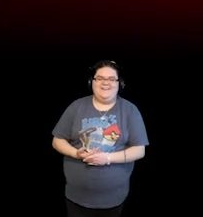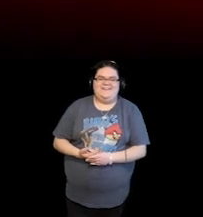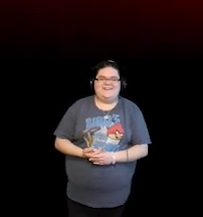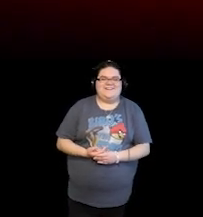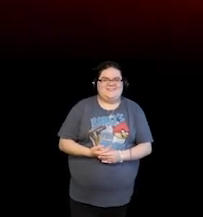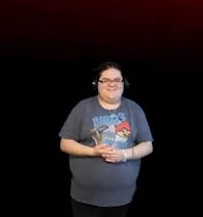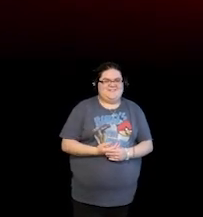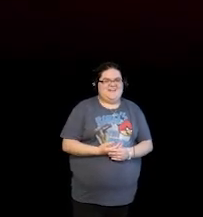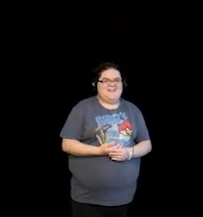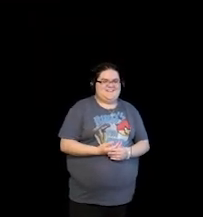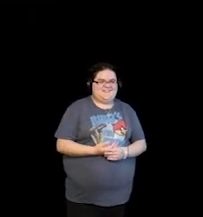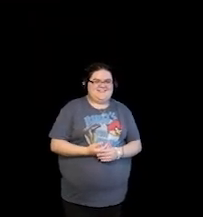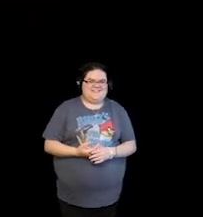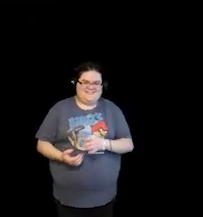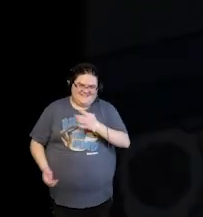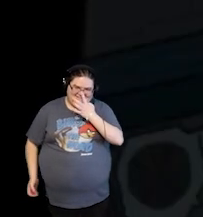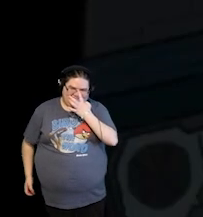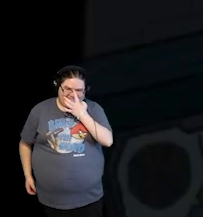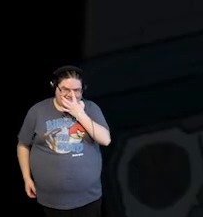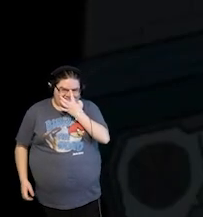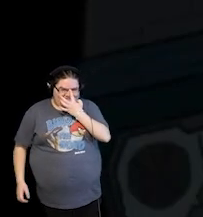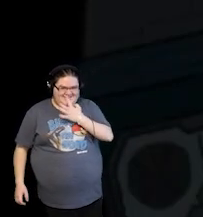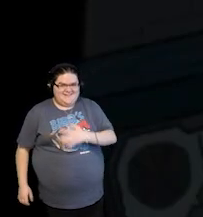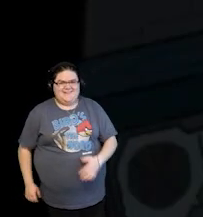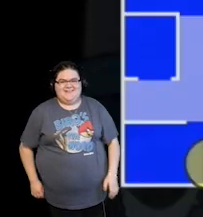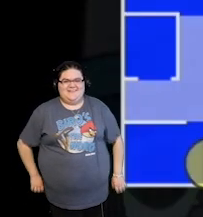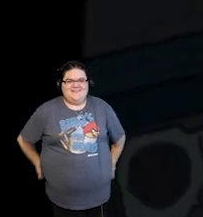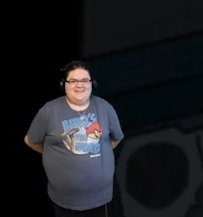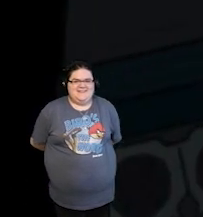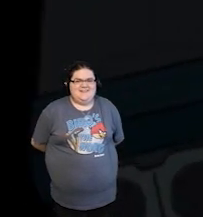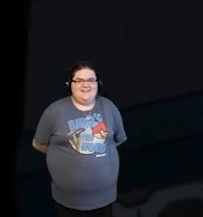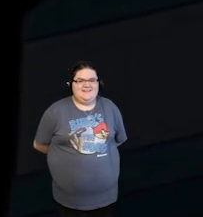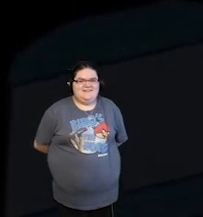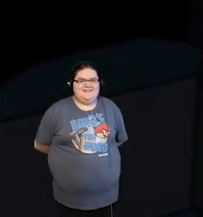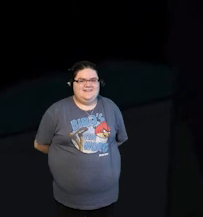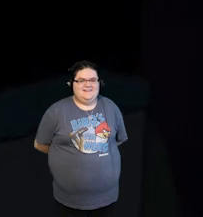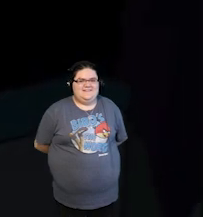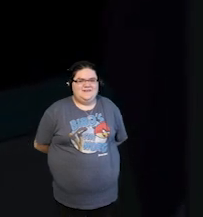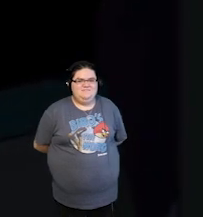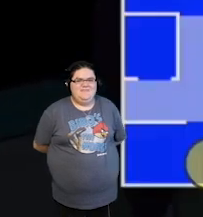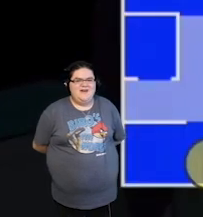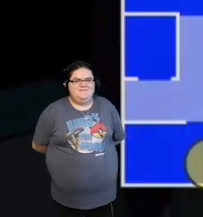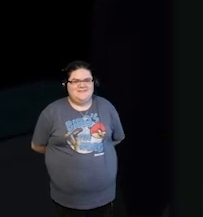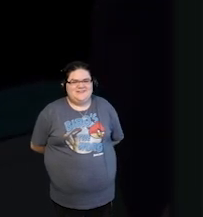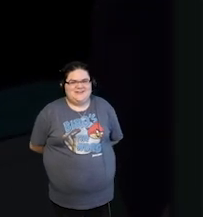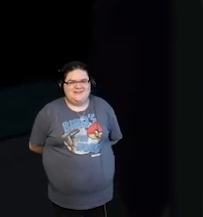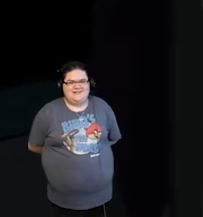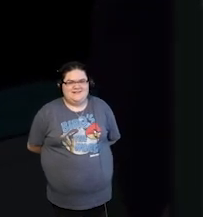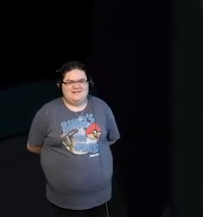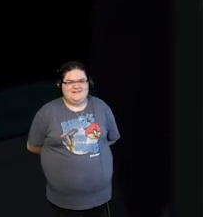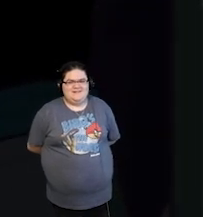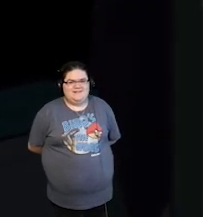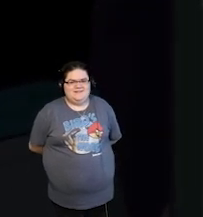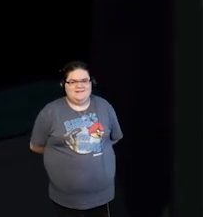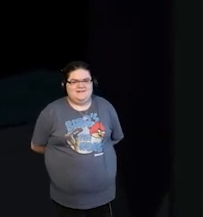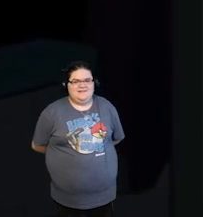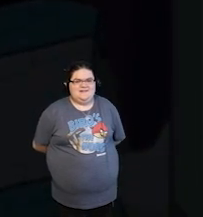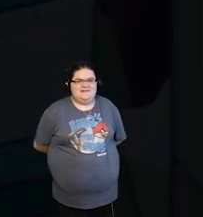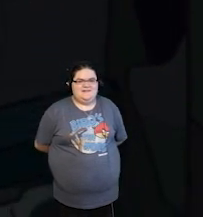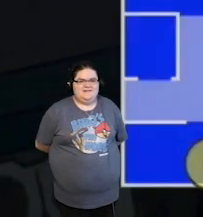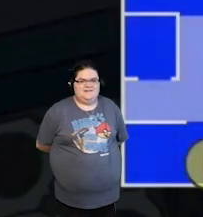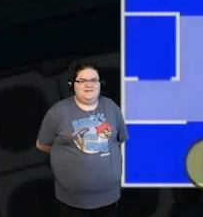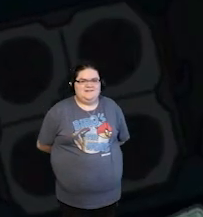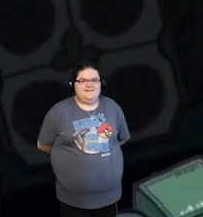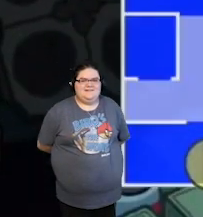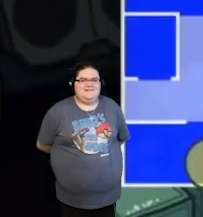shit. Oh, lucky and fresh. Ah, oh, the memes. Oh my gosh, finally got damn imposter, holy